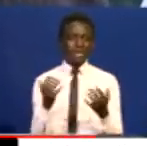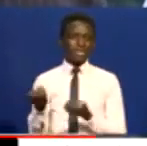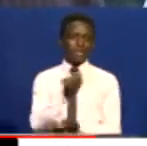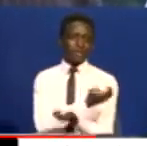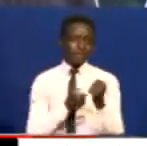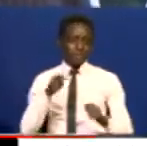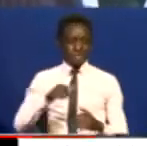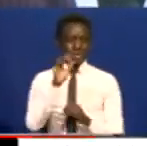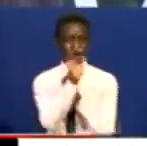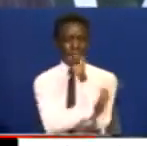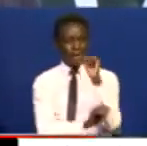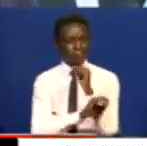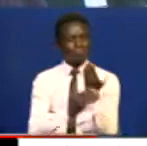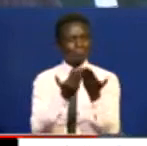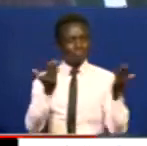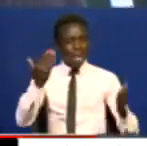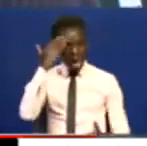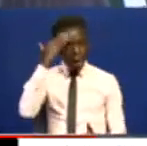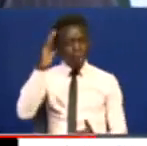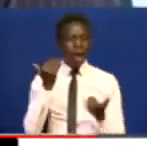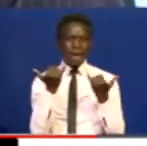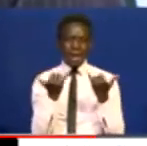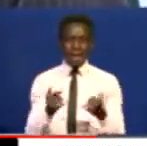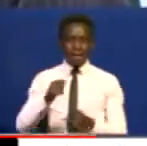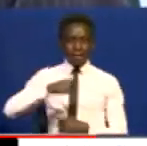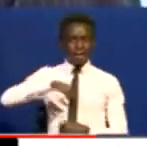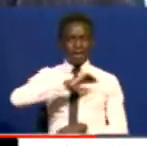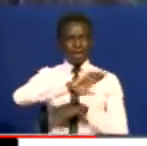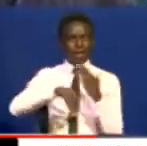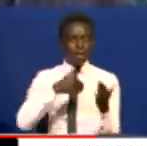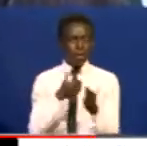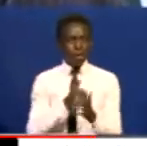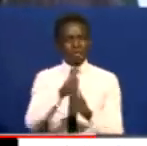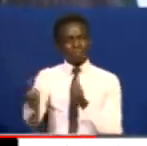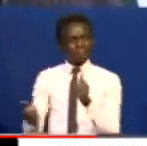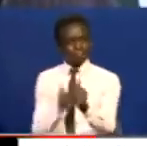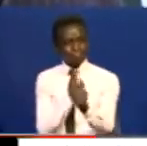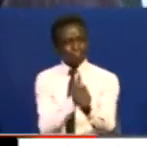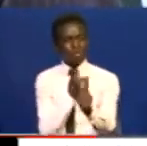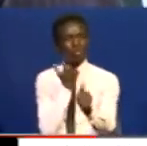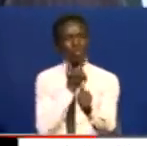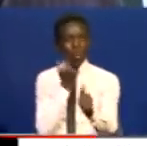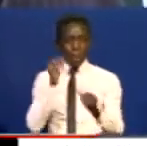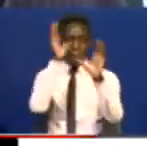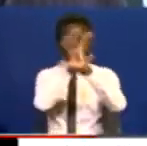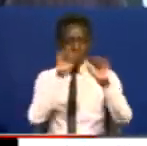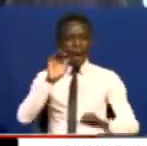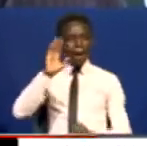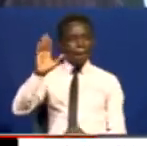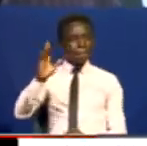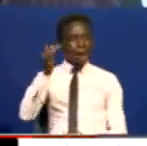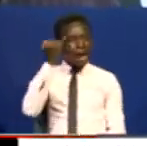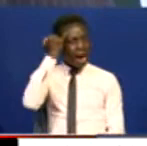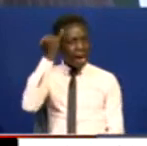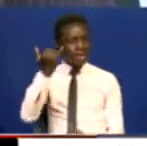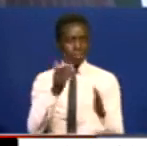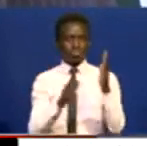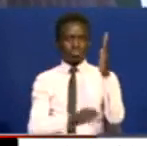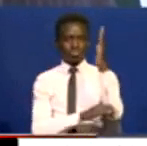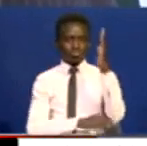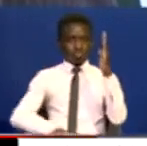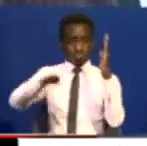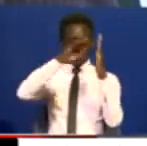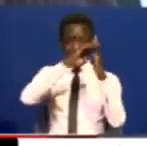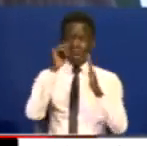country. You are aware that all of us now are rallied behind our President on his bottom-up agenda. And it's upon